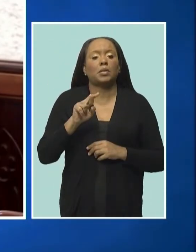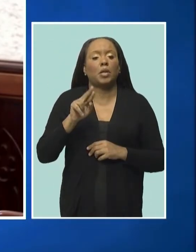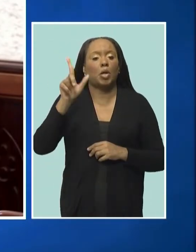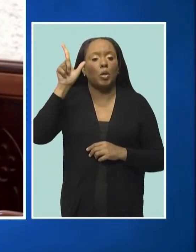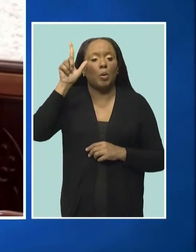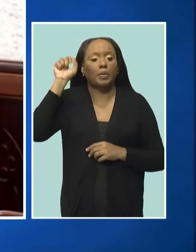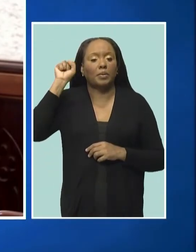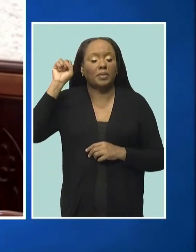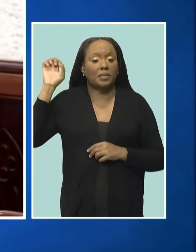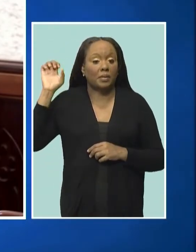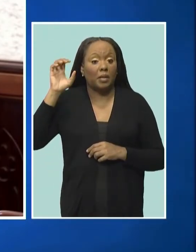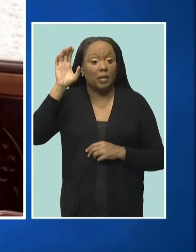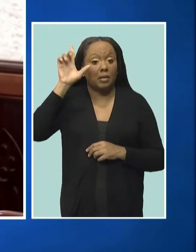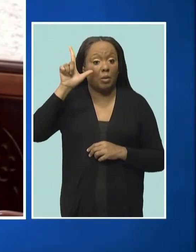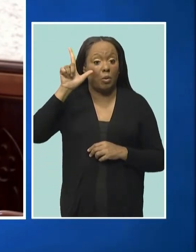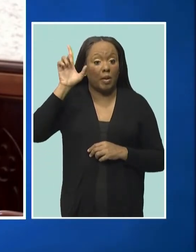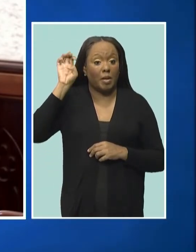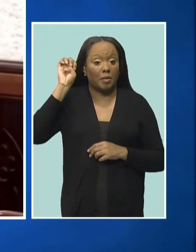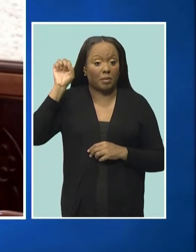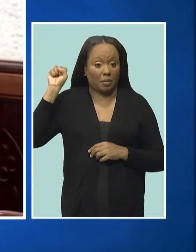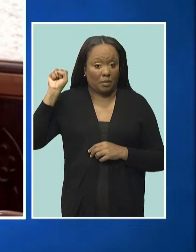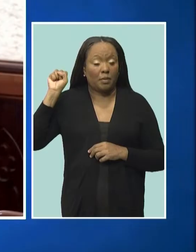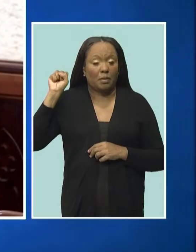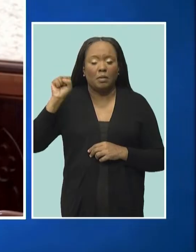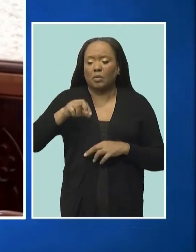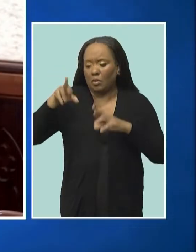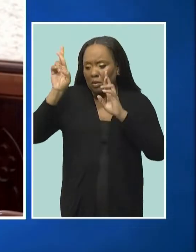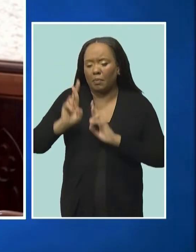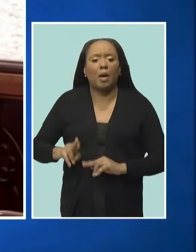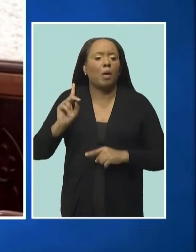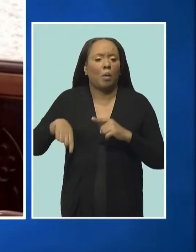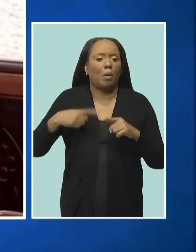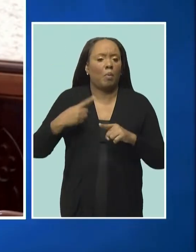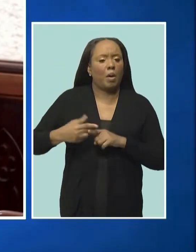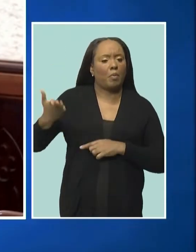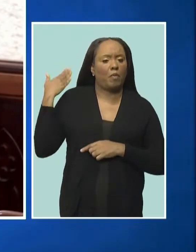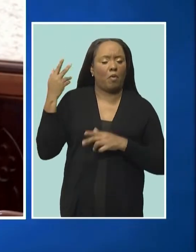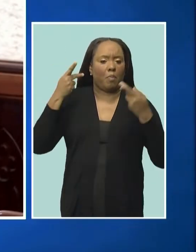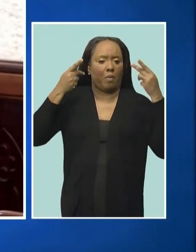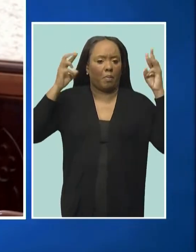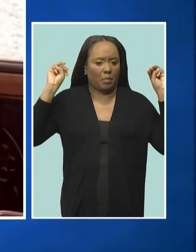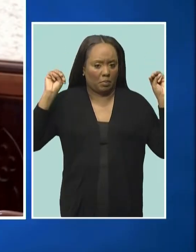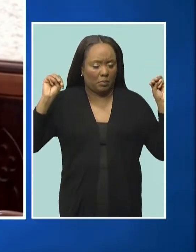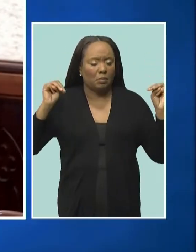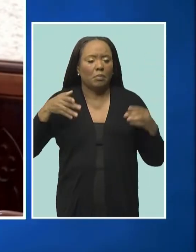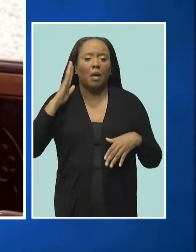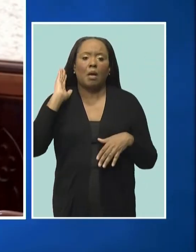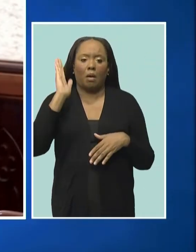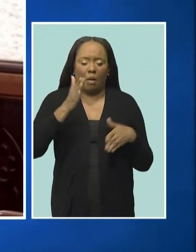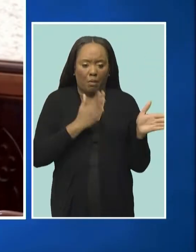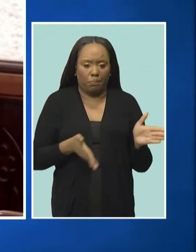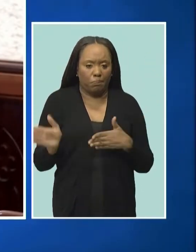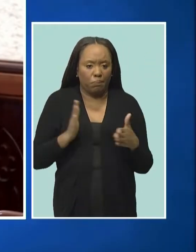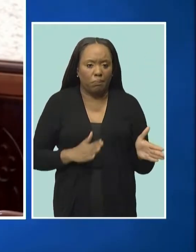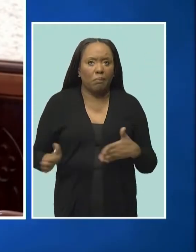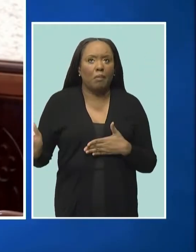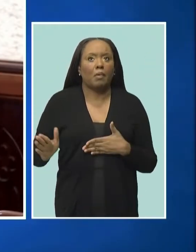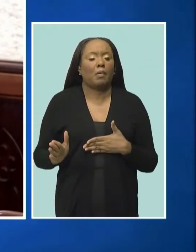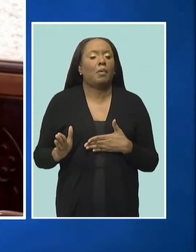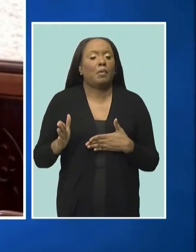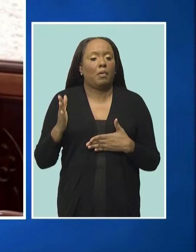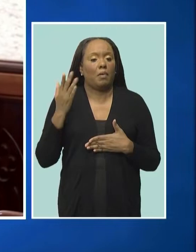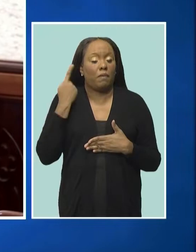a manner that is fitting of the office which he held as Prime Minister of this country. And the arrangements with respect to